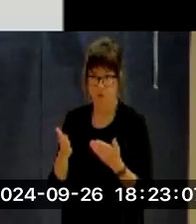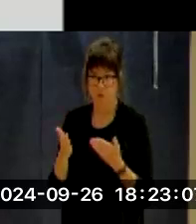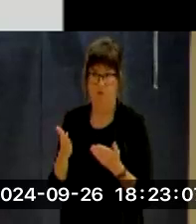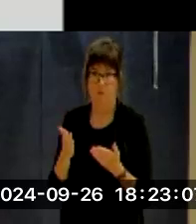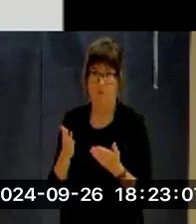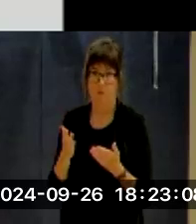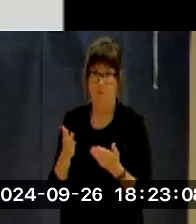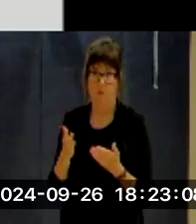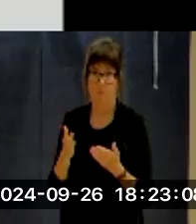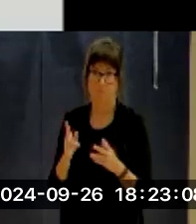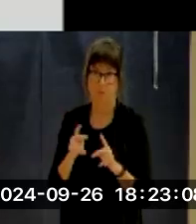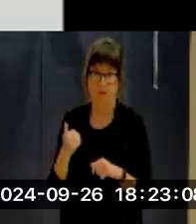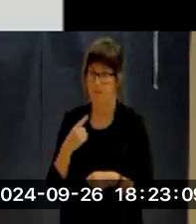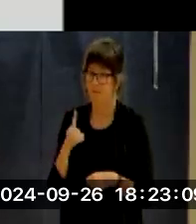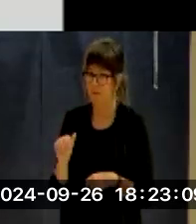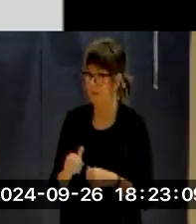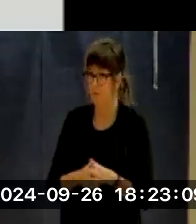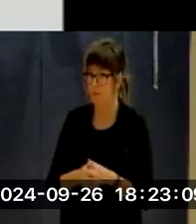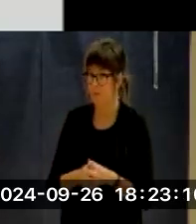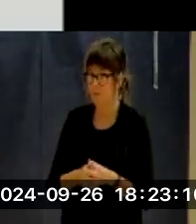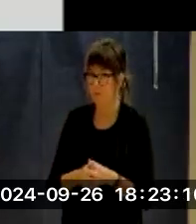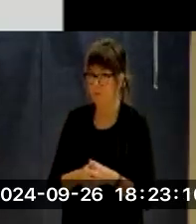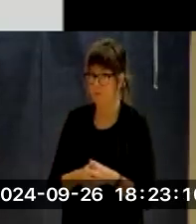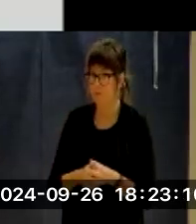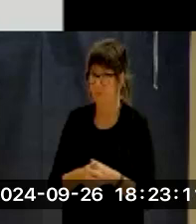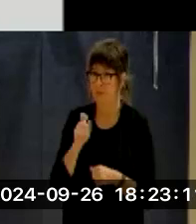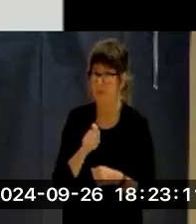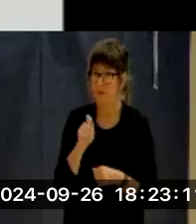those with disabilities. Therefore,